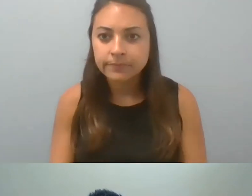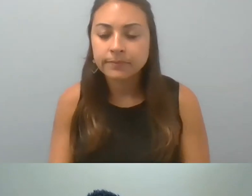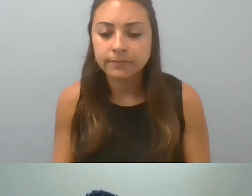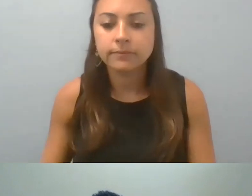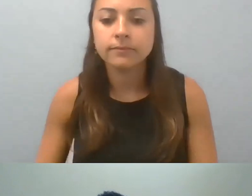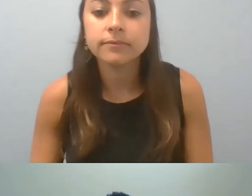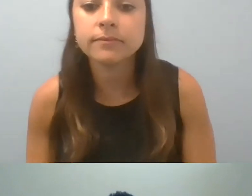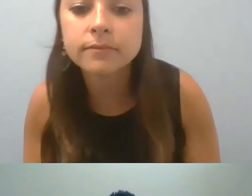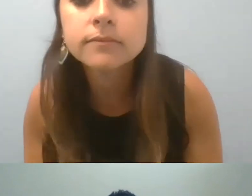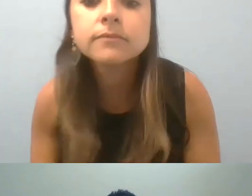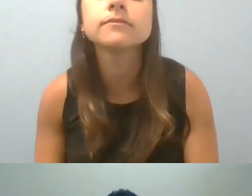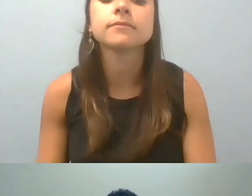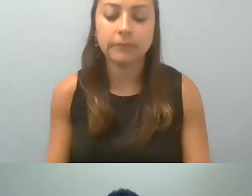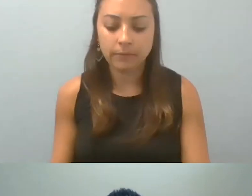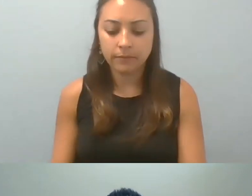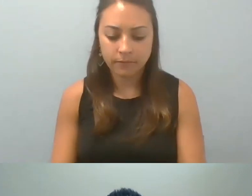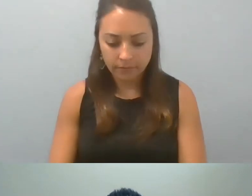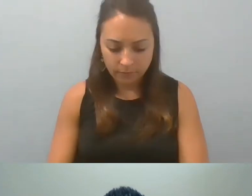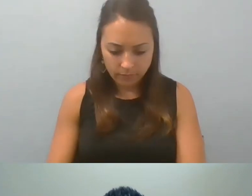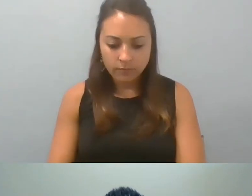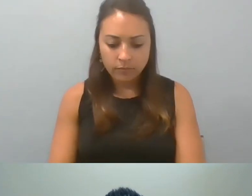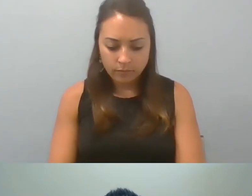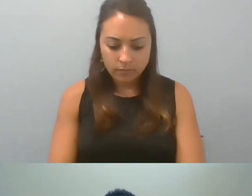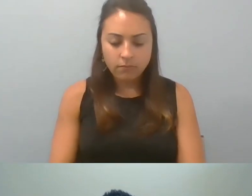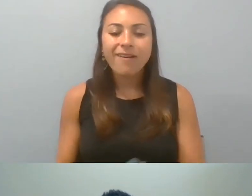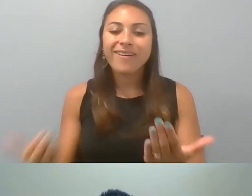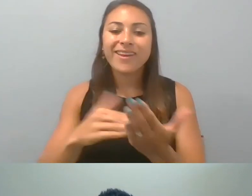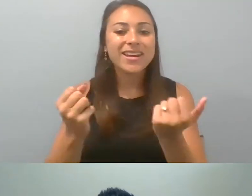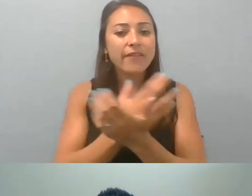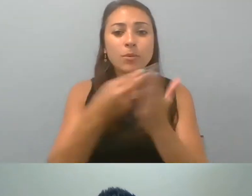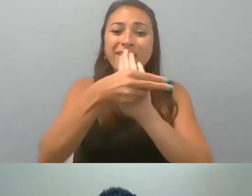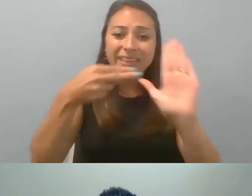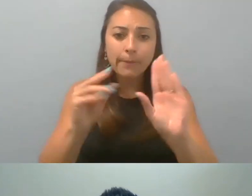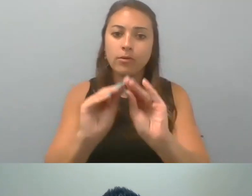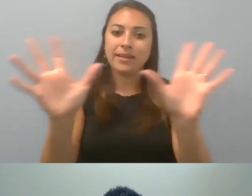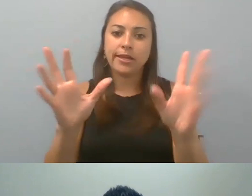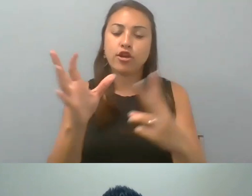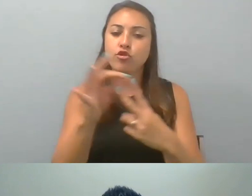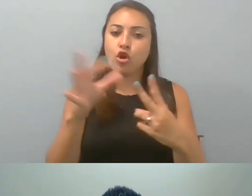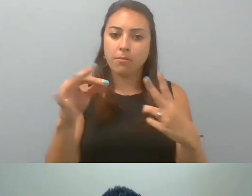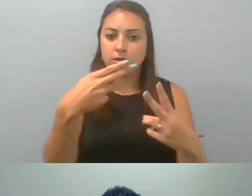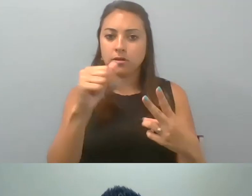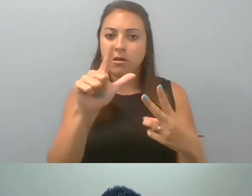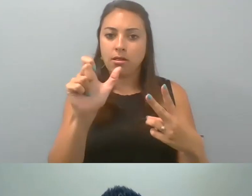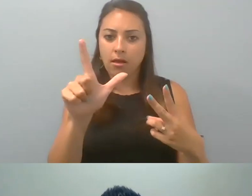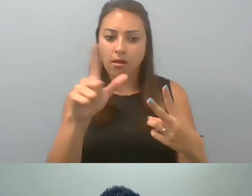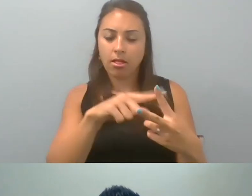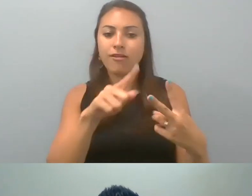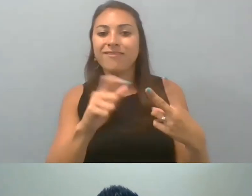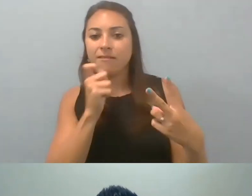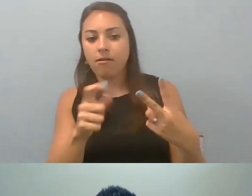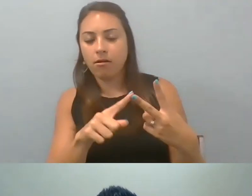doing that. But all of those things will be labeled. It will be very clear that that's the option. And I know there are other locations